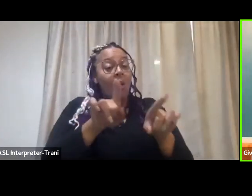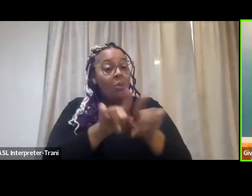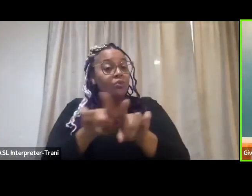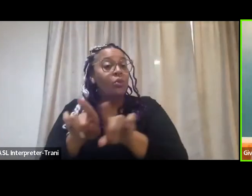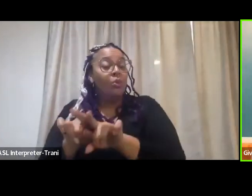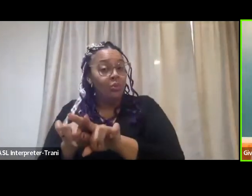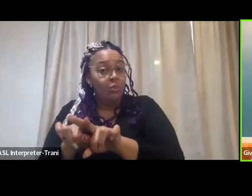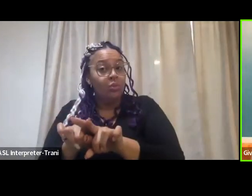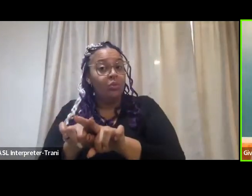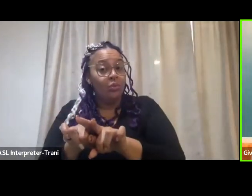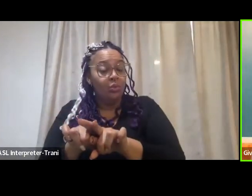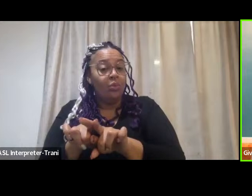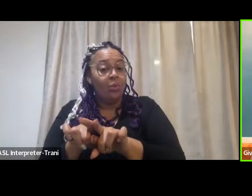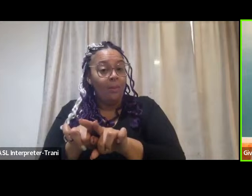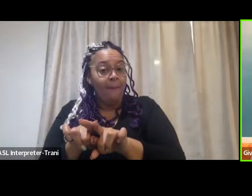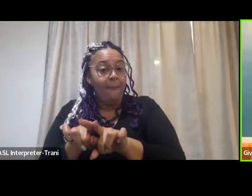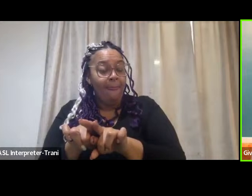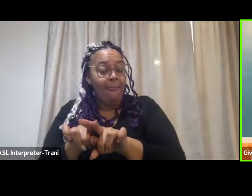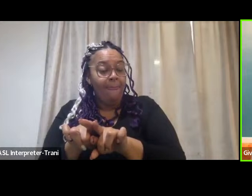also,